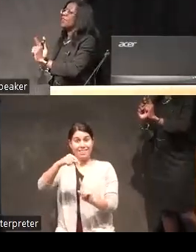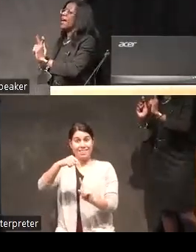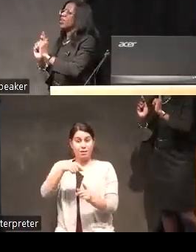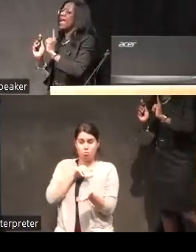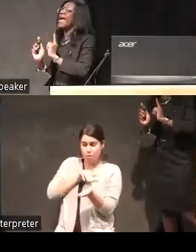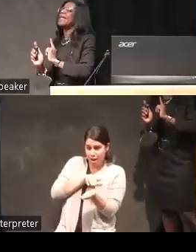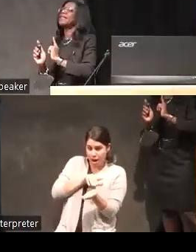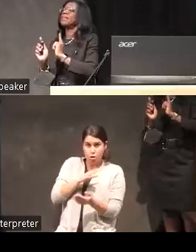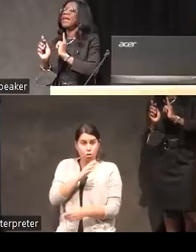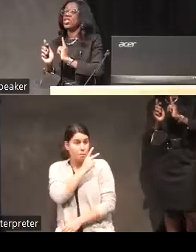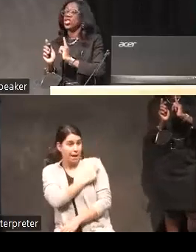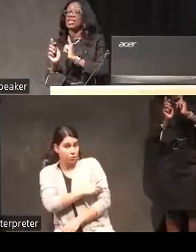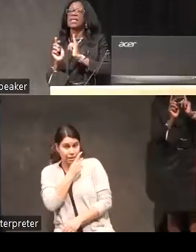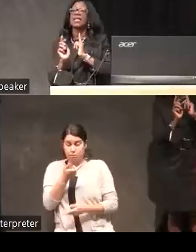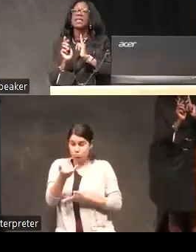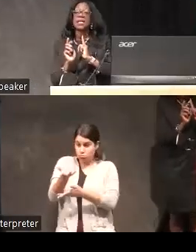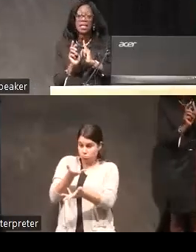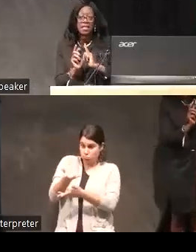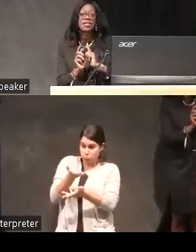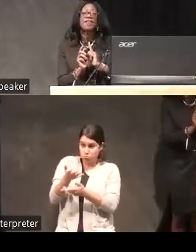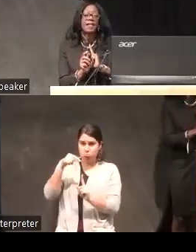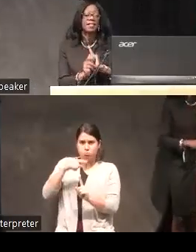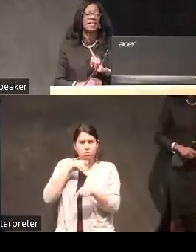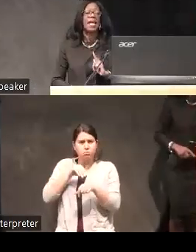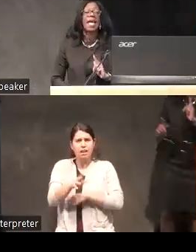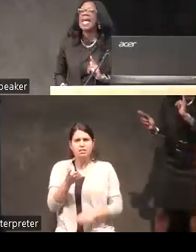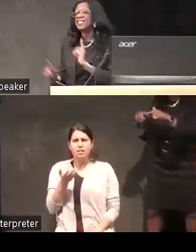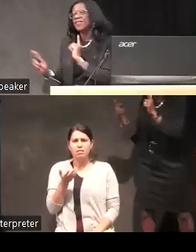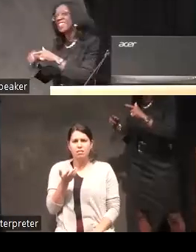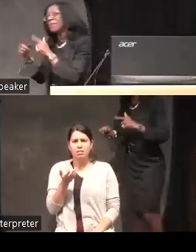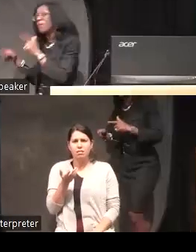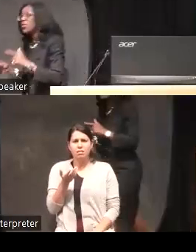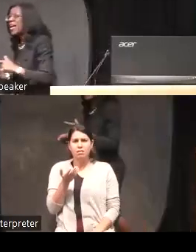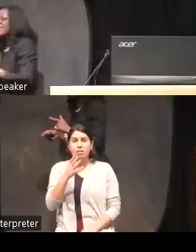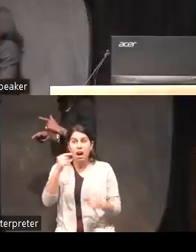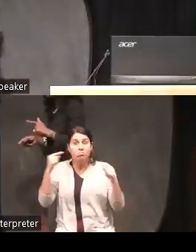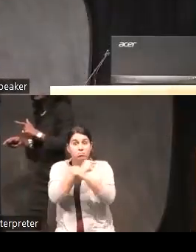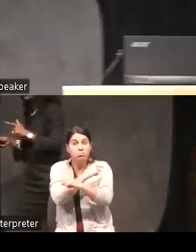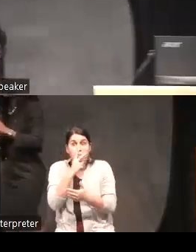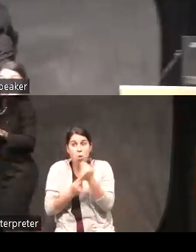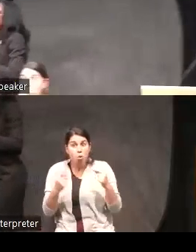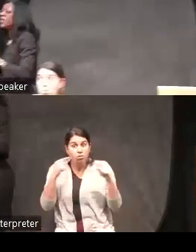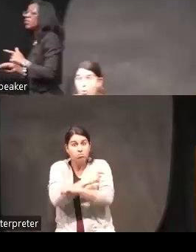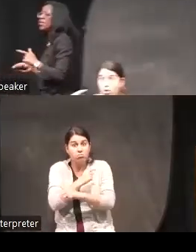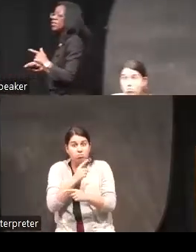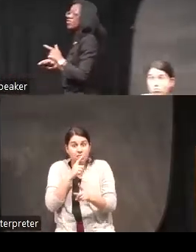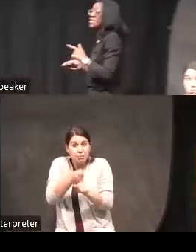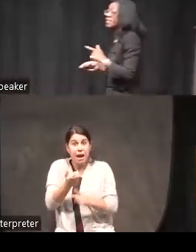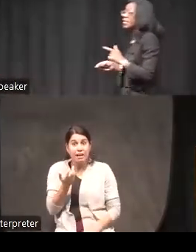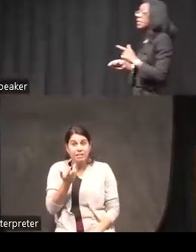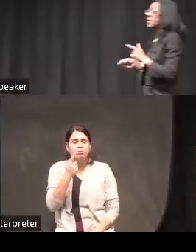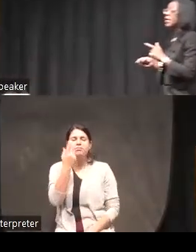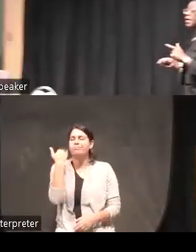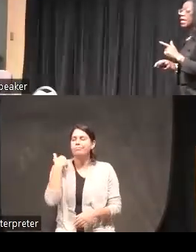between provider and patient is affected. And it's affected both ways. I had this conversation earlier with one of the